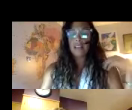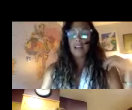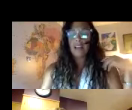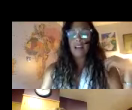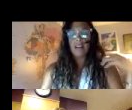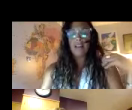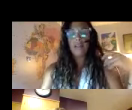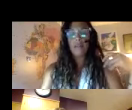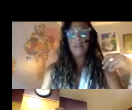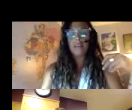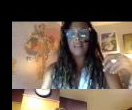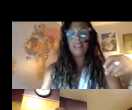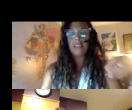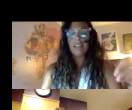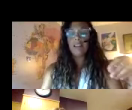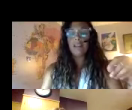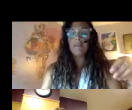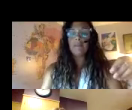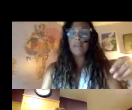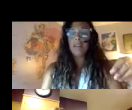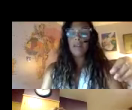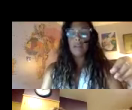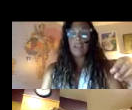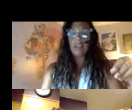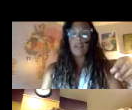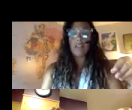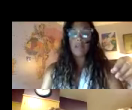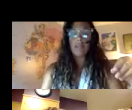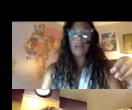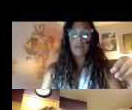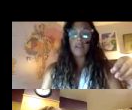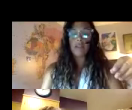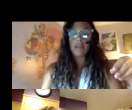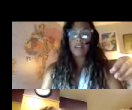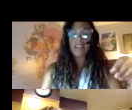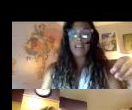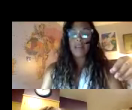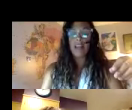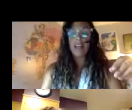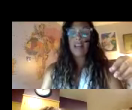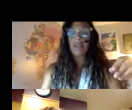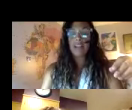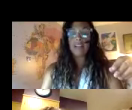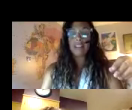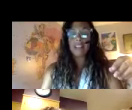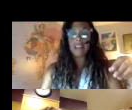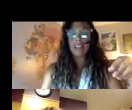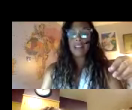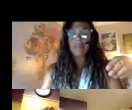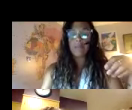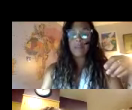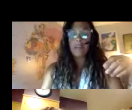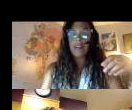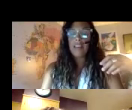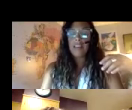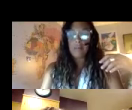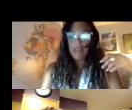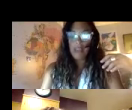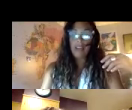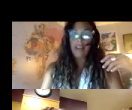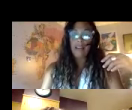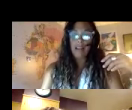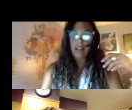sea level rise. So you can see that in some portions of the city,